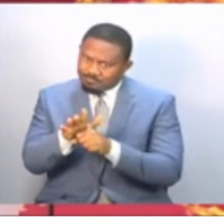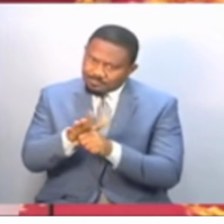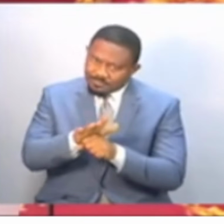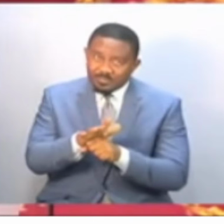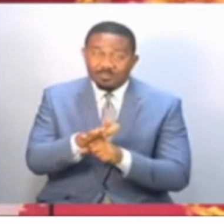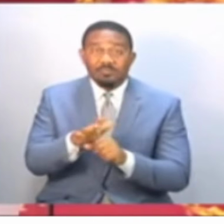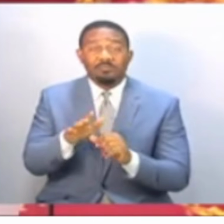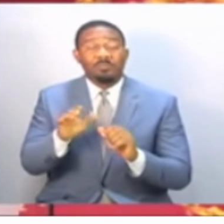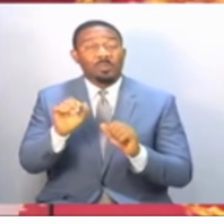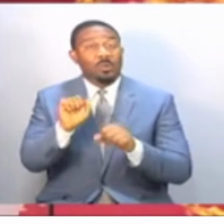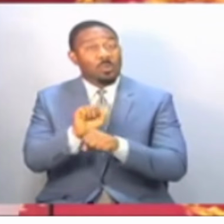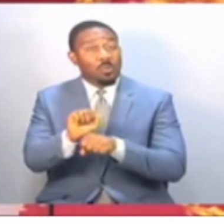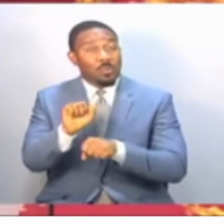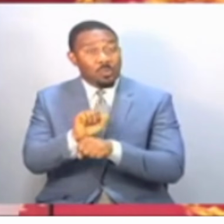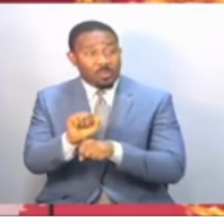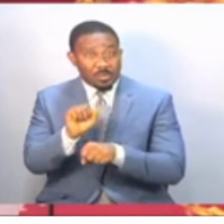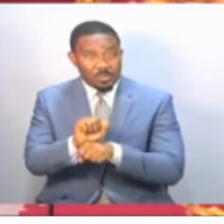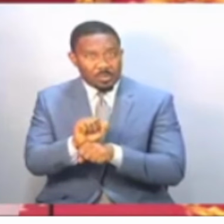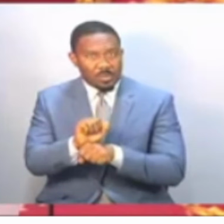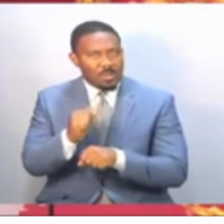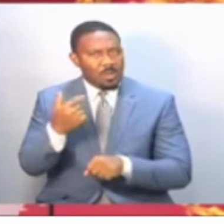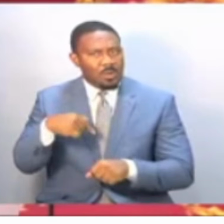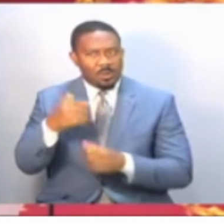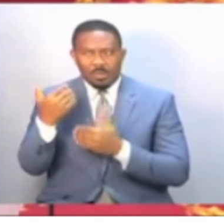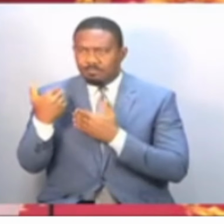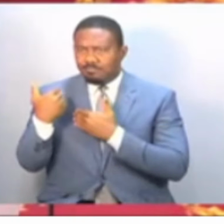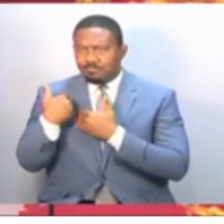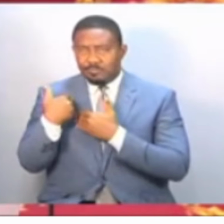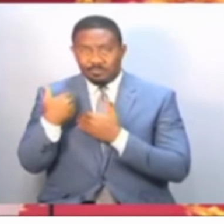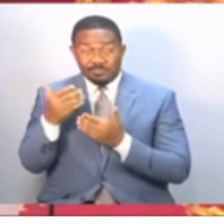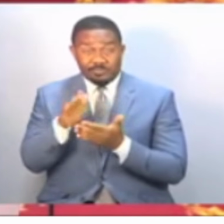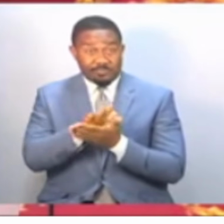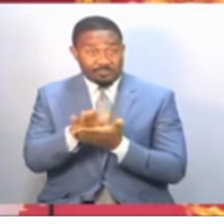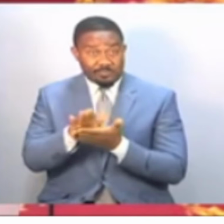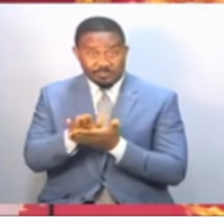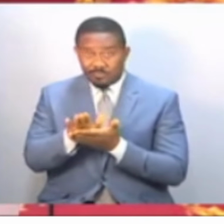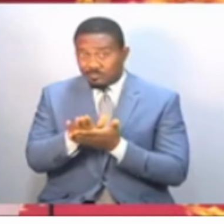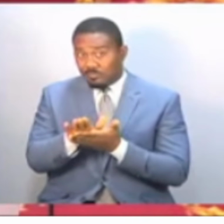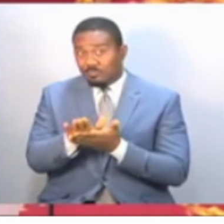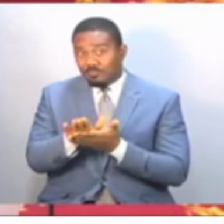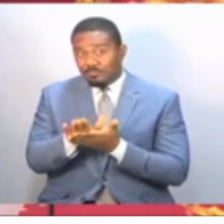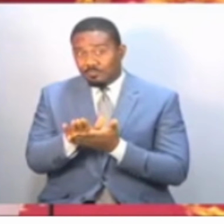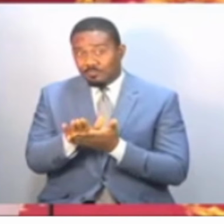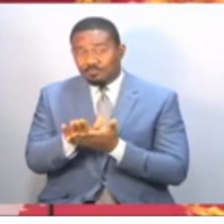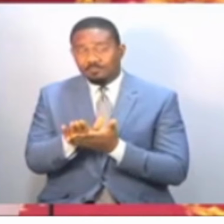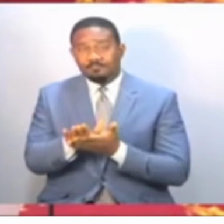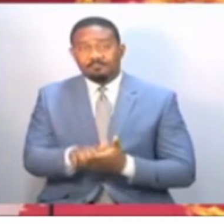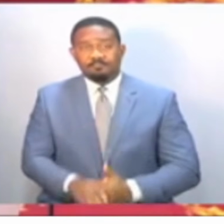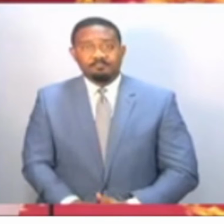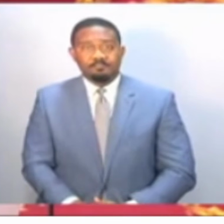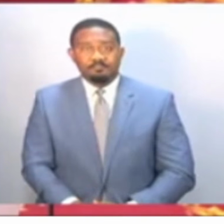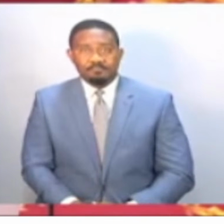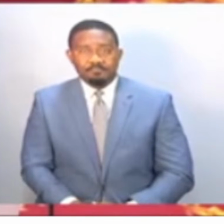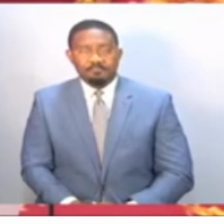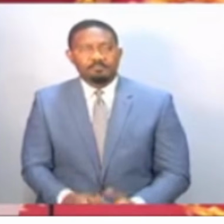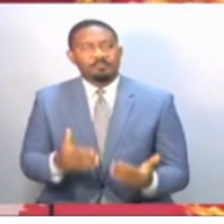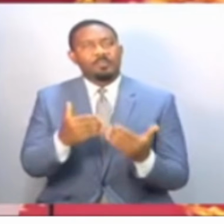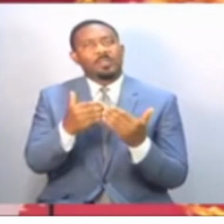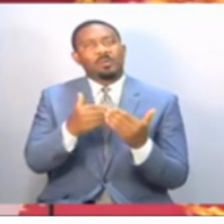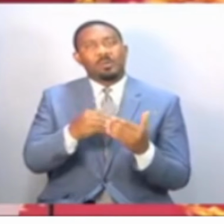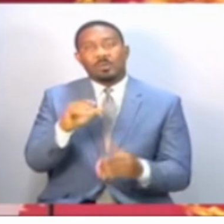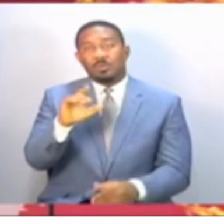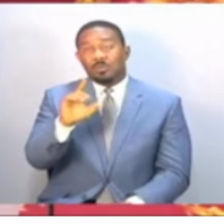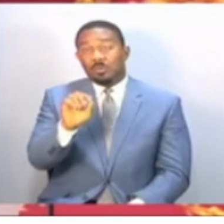to delivering on our mandate with integrity, transparency, and efficiency. Mr. Speaker, prior to 2024